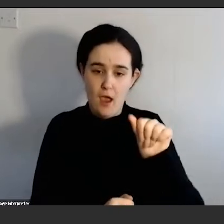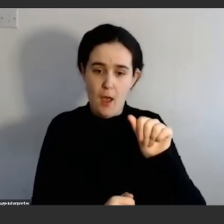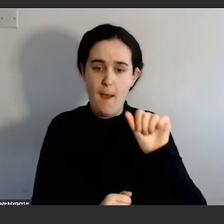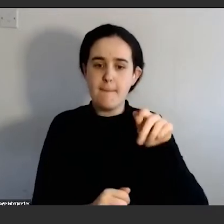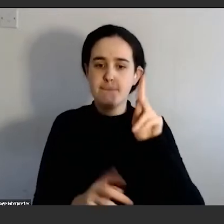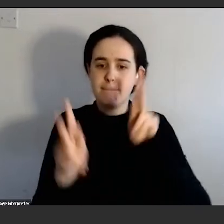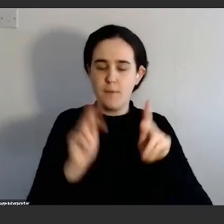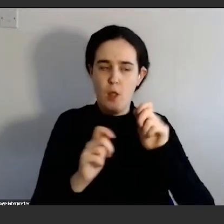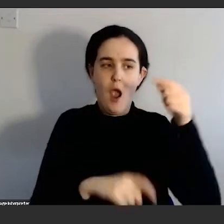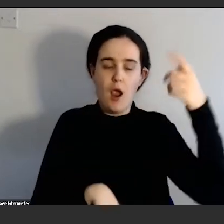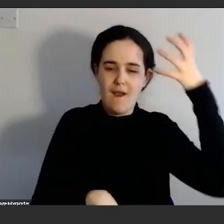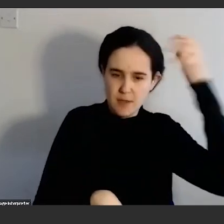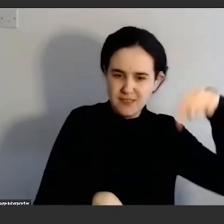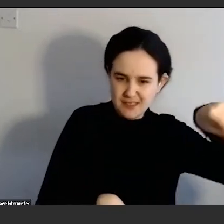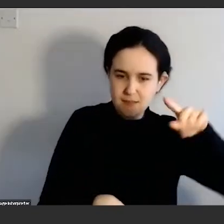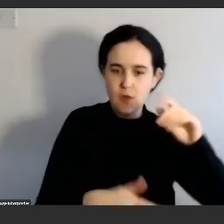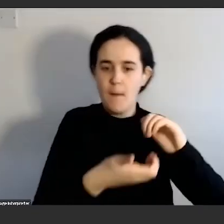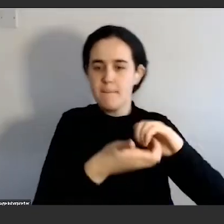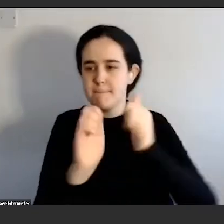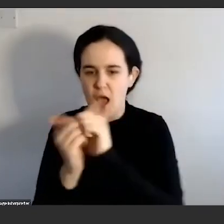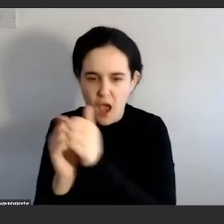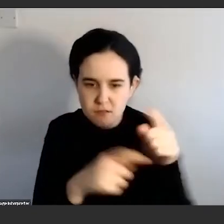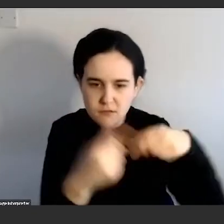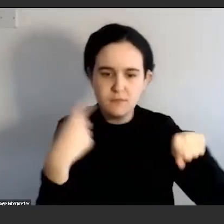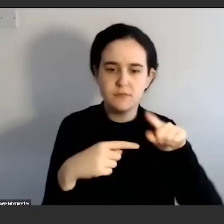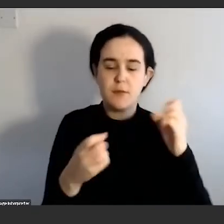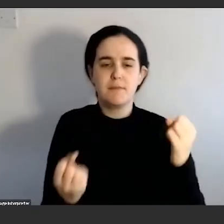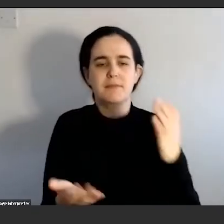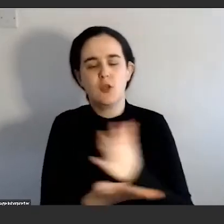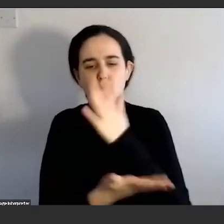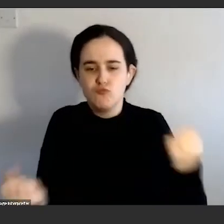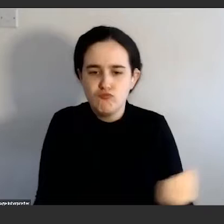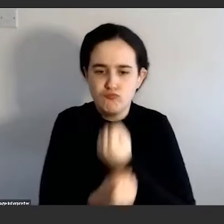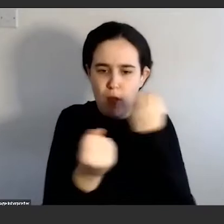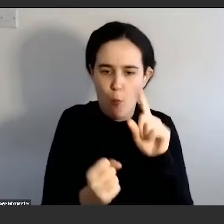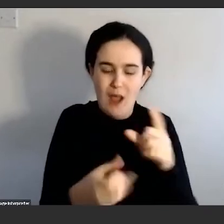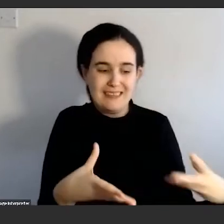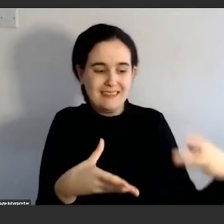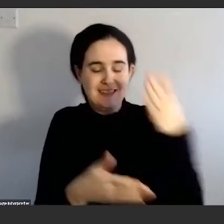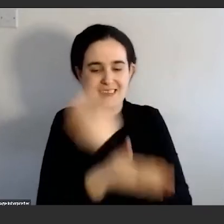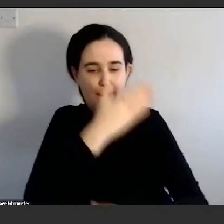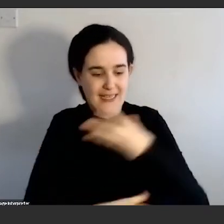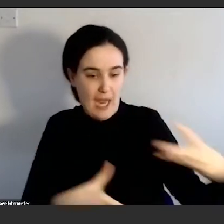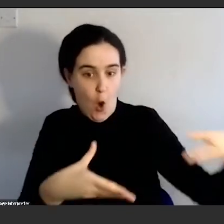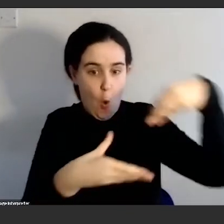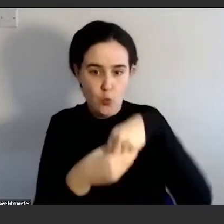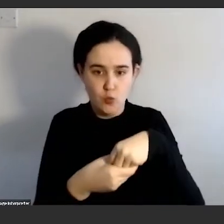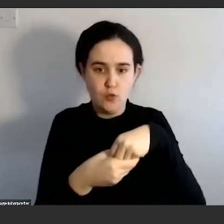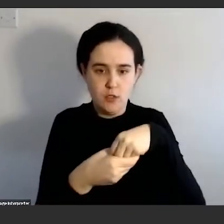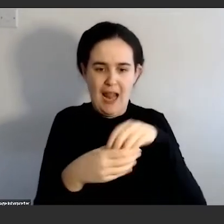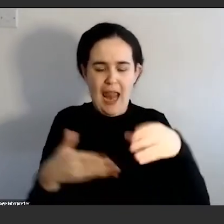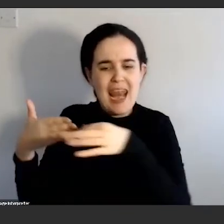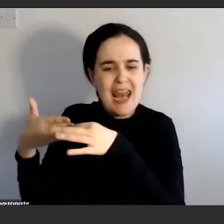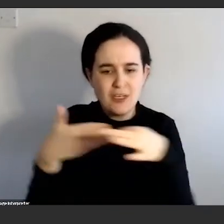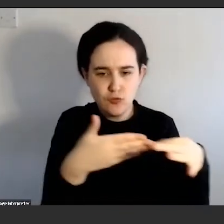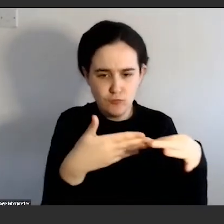implementation of sexual and reproductive health policies and programs, working to dismantle those stereotypes that I